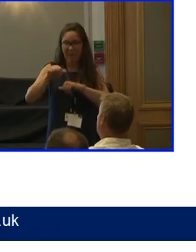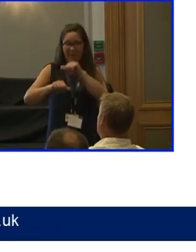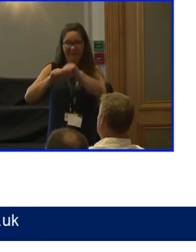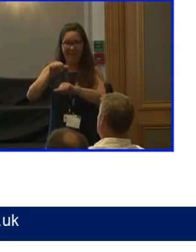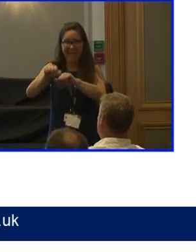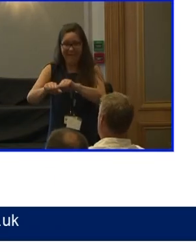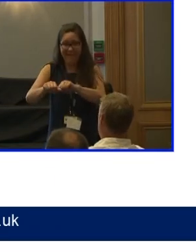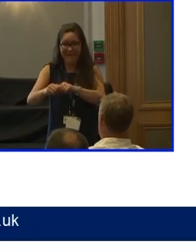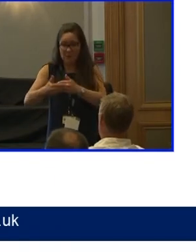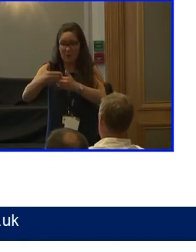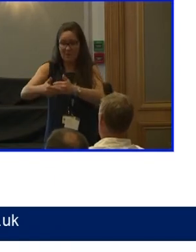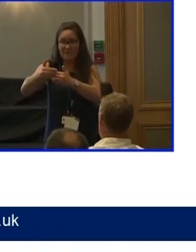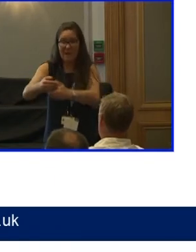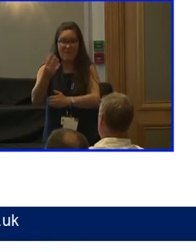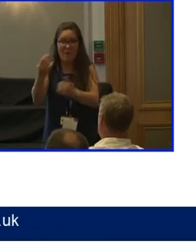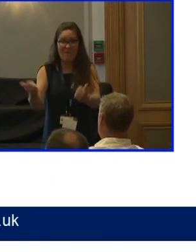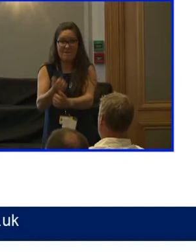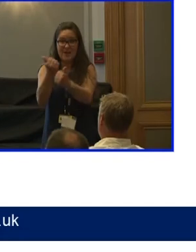the treatment itself.